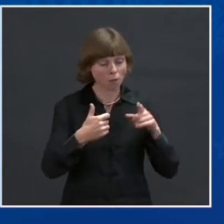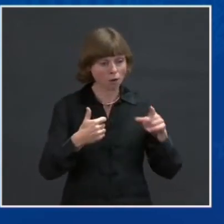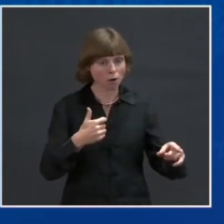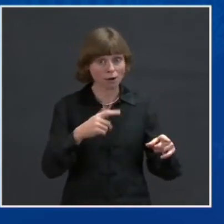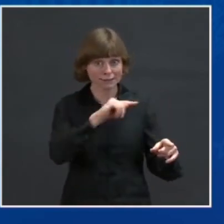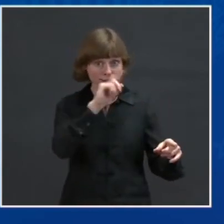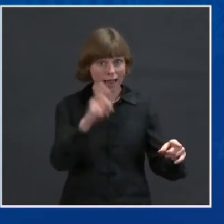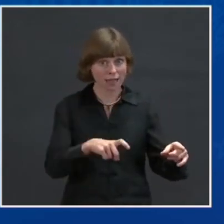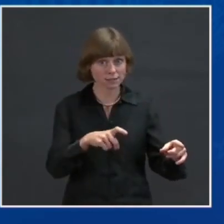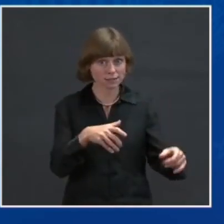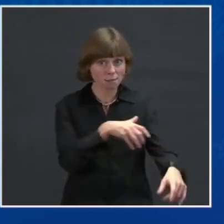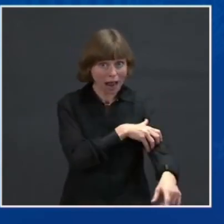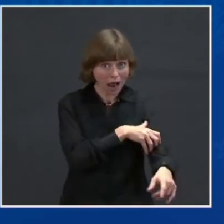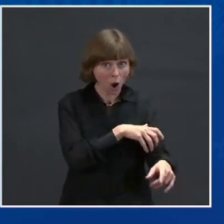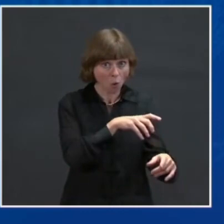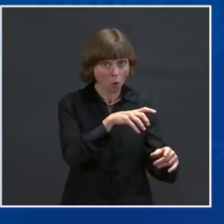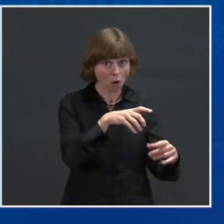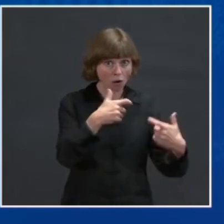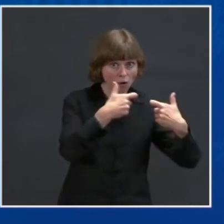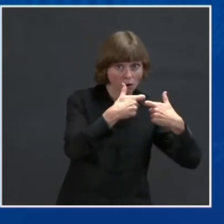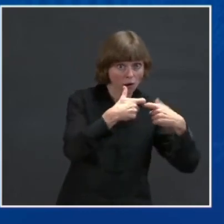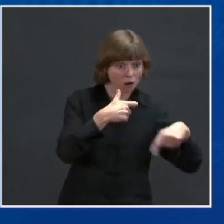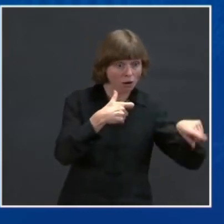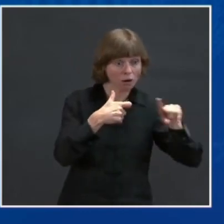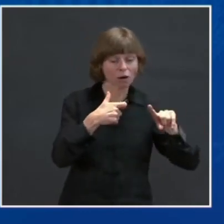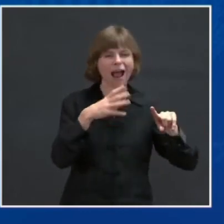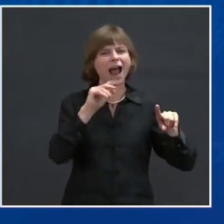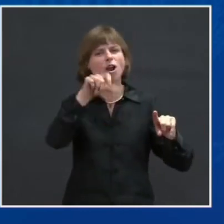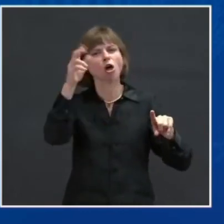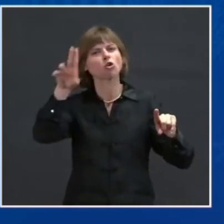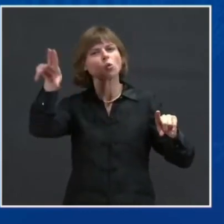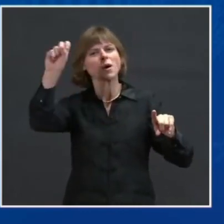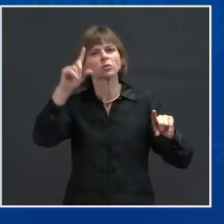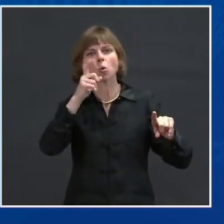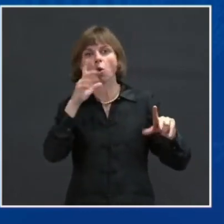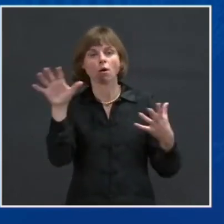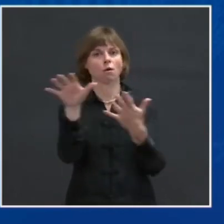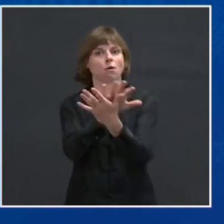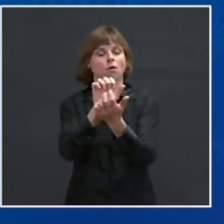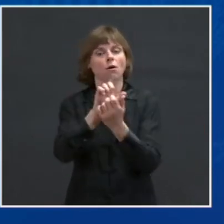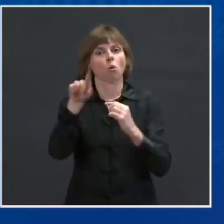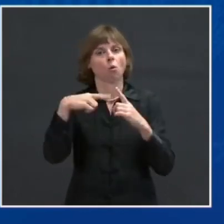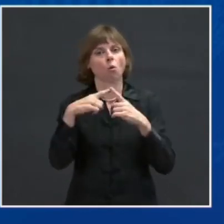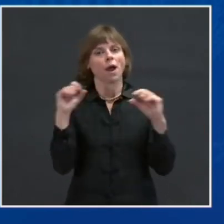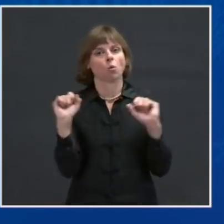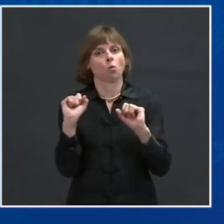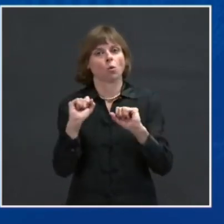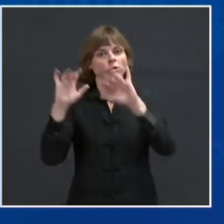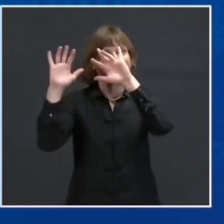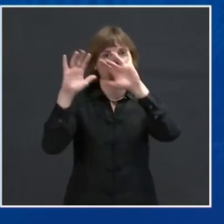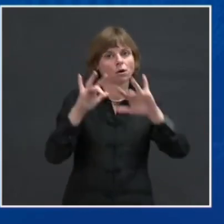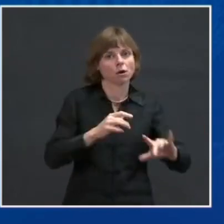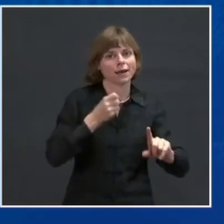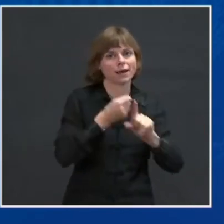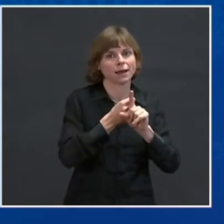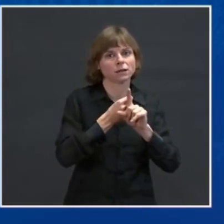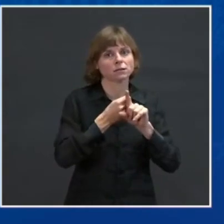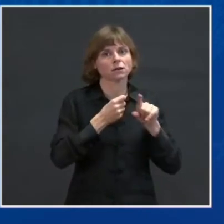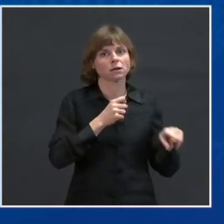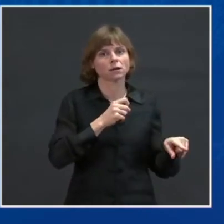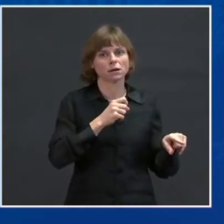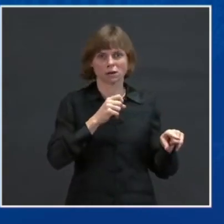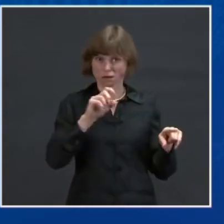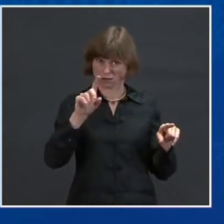United States that seem to really struggle with the winter weather, in addition to some other issues? I know Texas is not really part of the national power grid. Is the